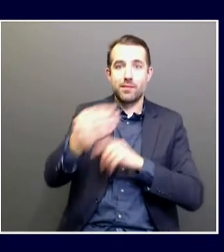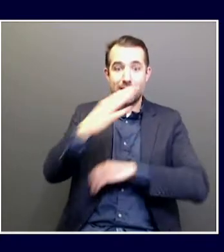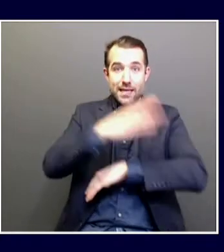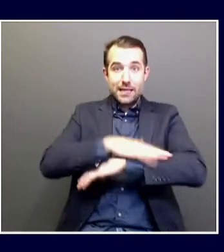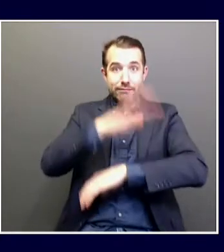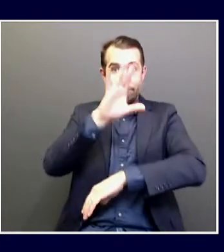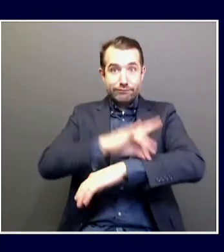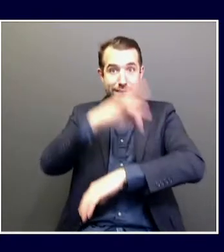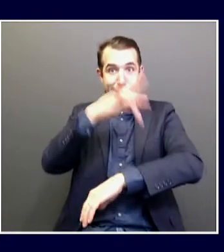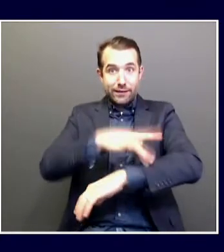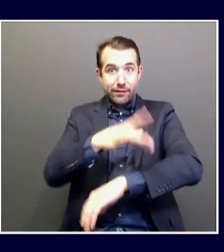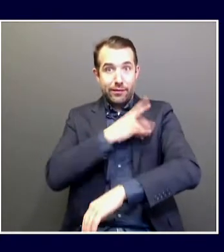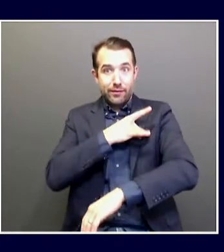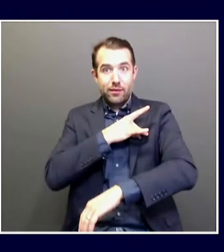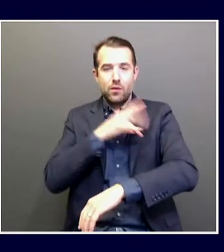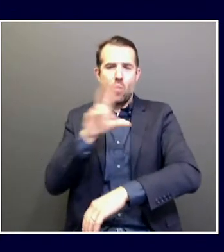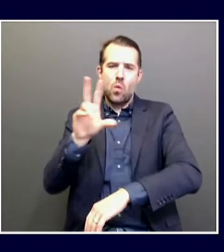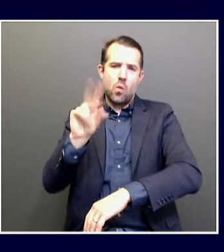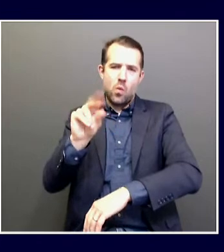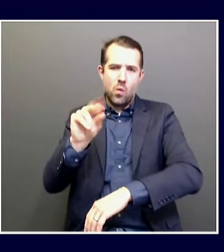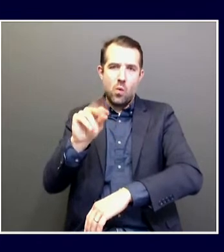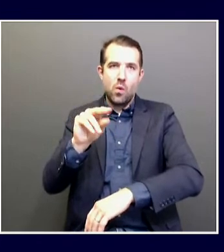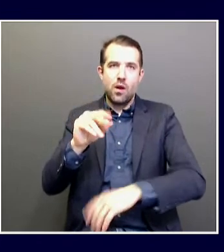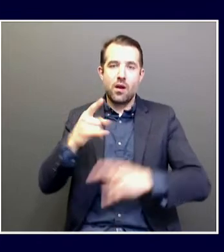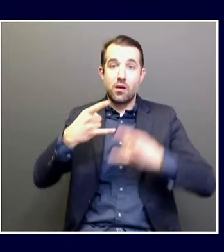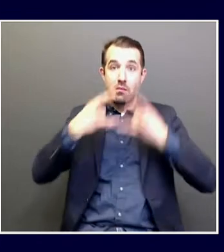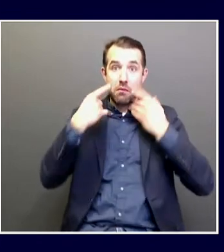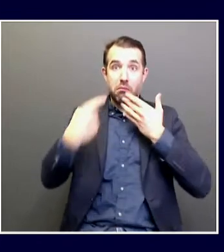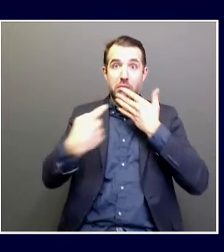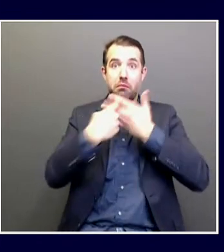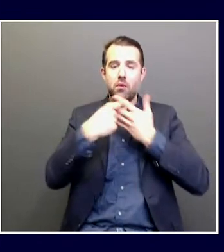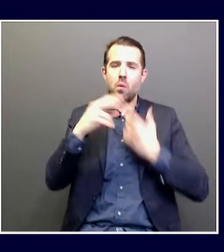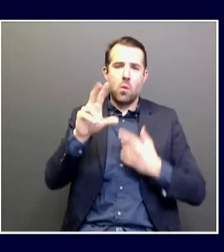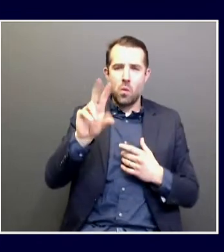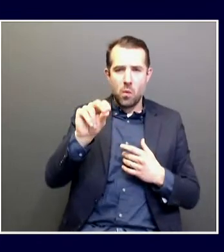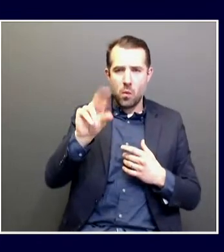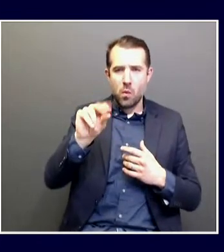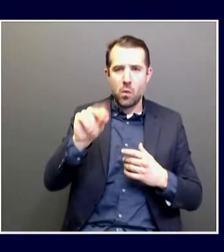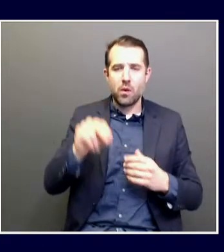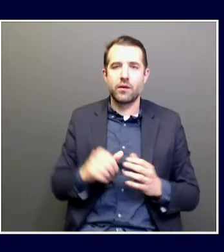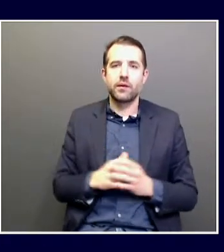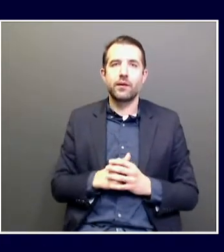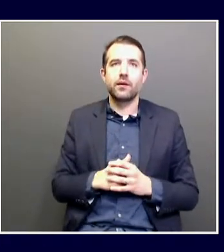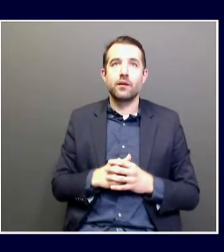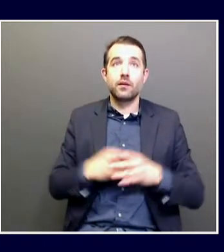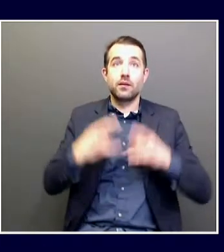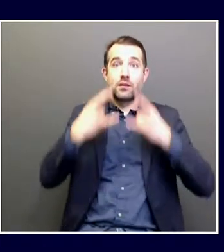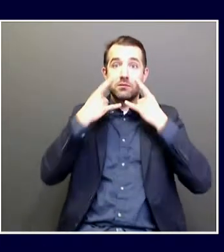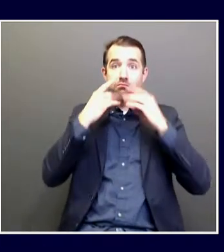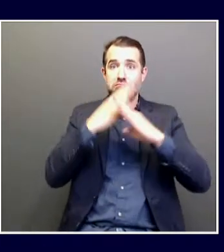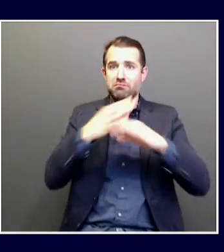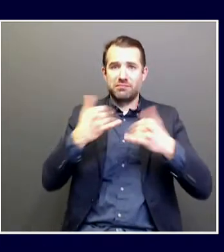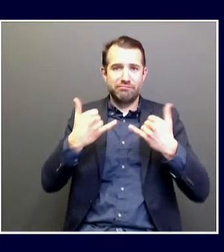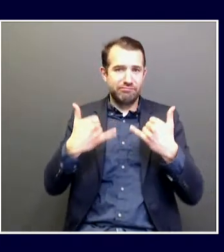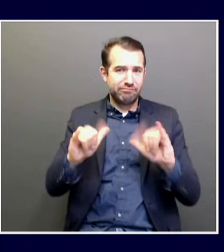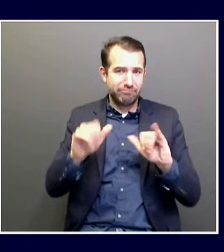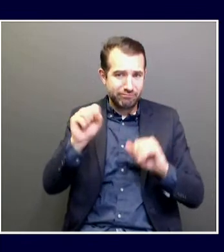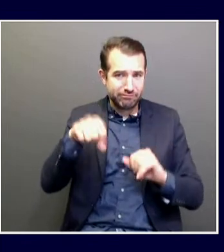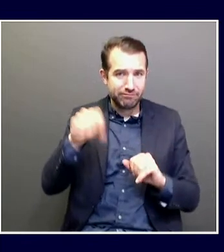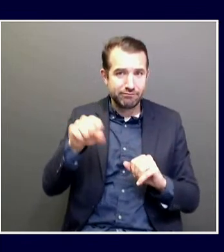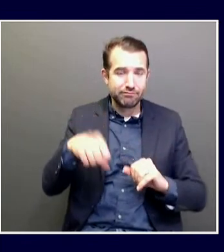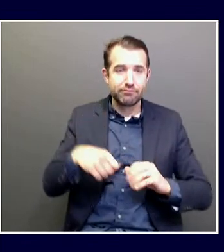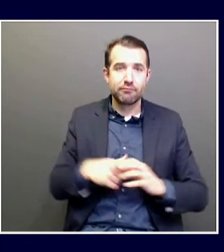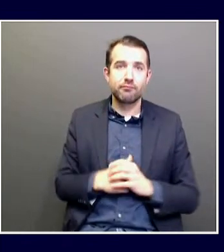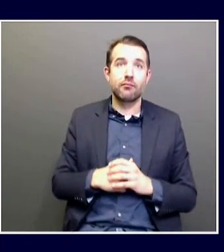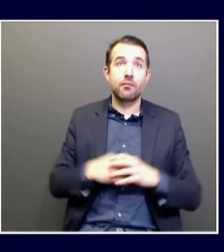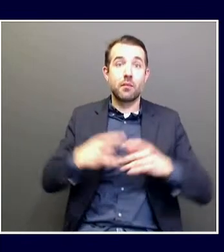surfaces. It does not evade the protection offered by masks, because what masks do is block the droplets on which